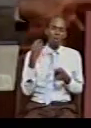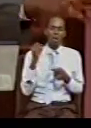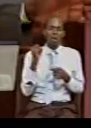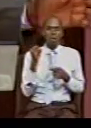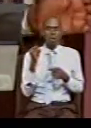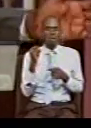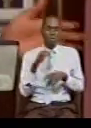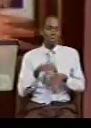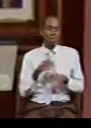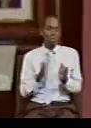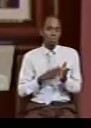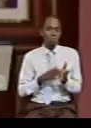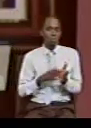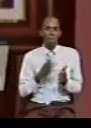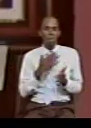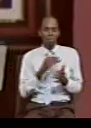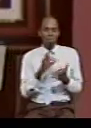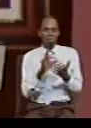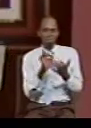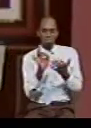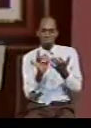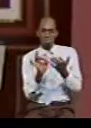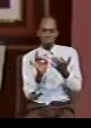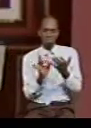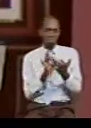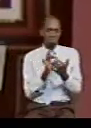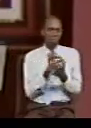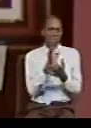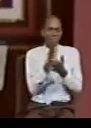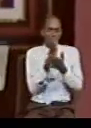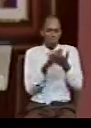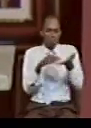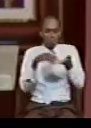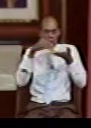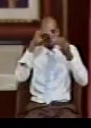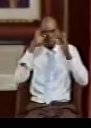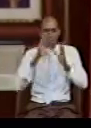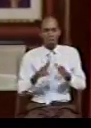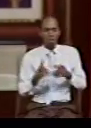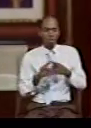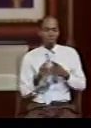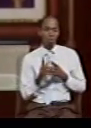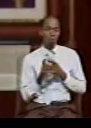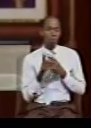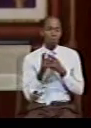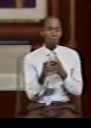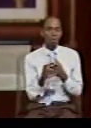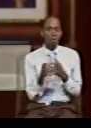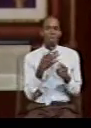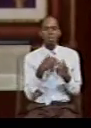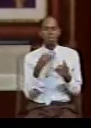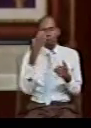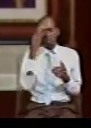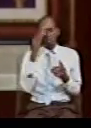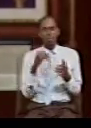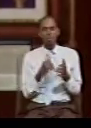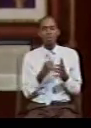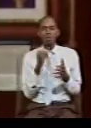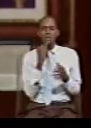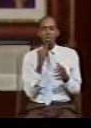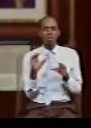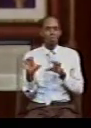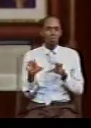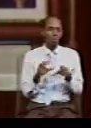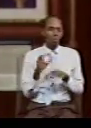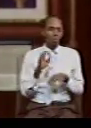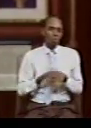they chose some of the students to run, and it was just some meters or some